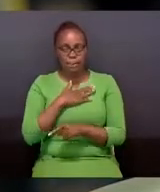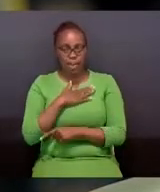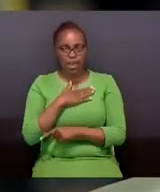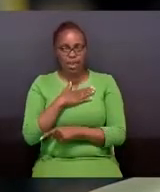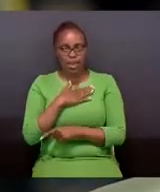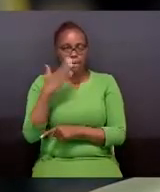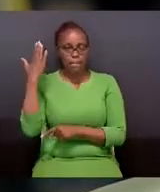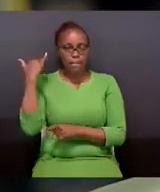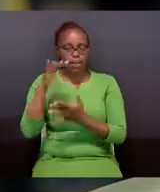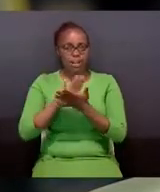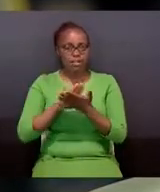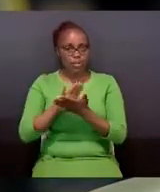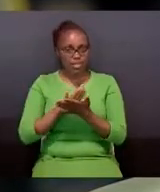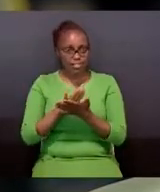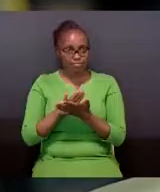background,